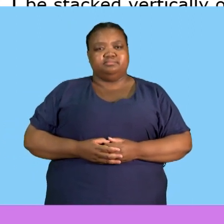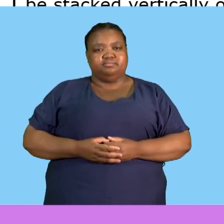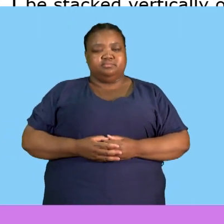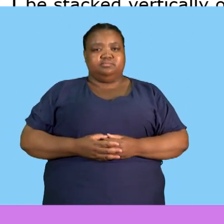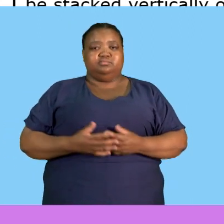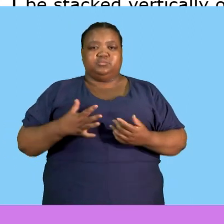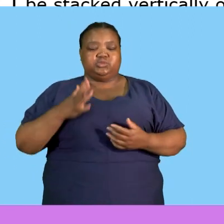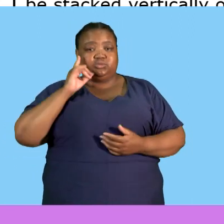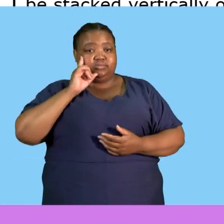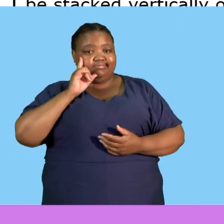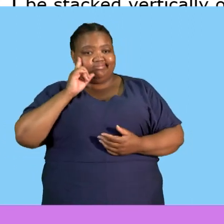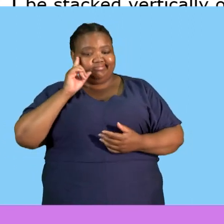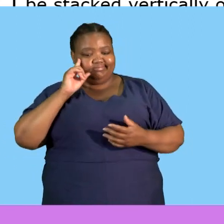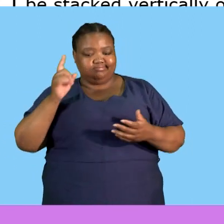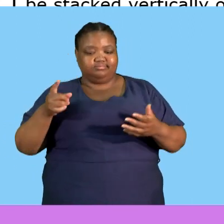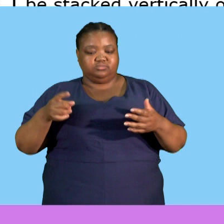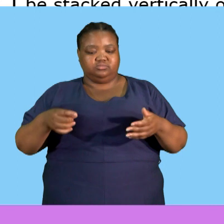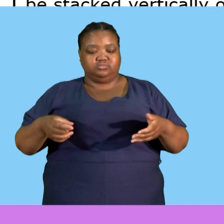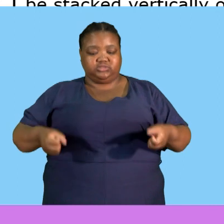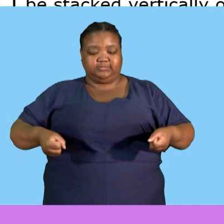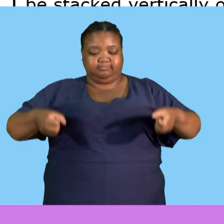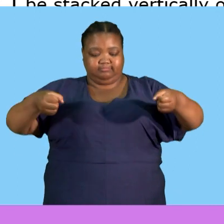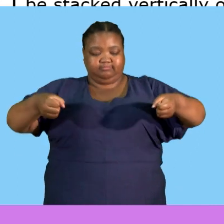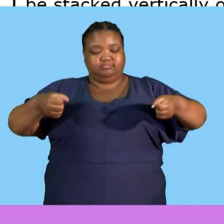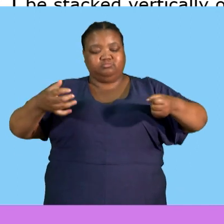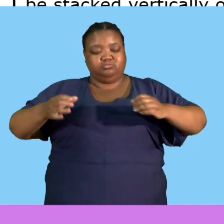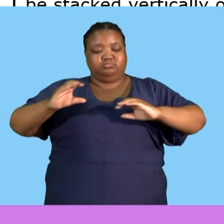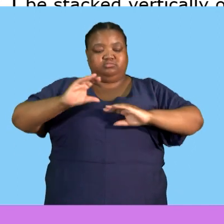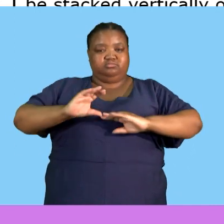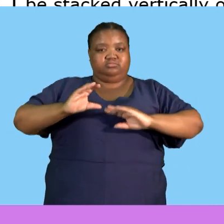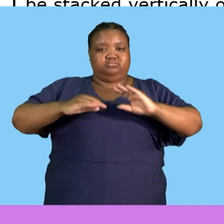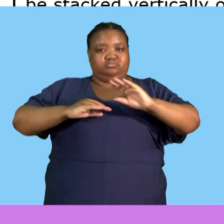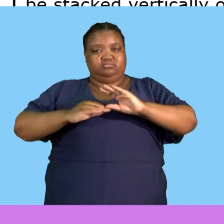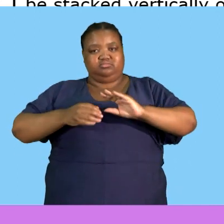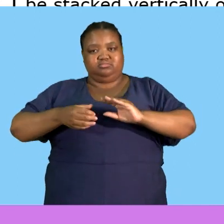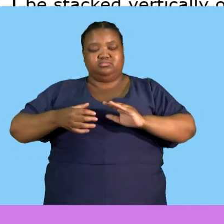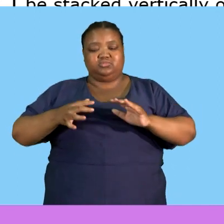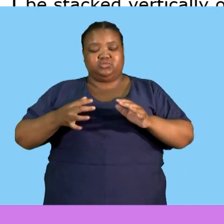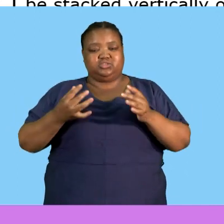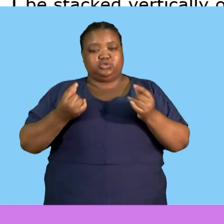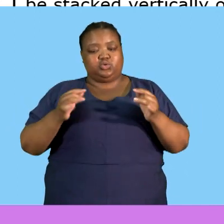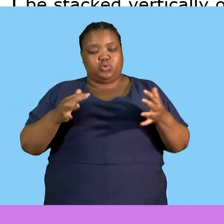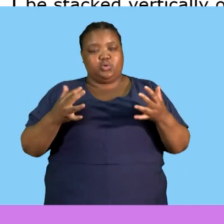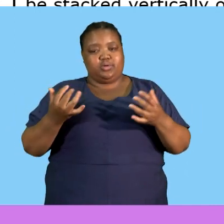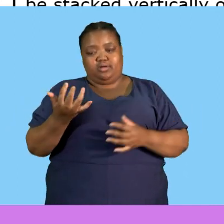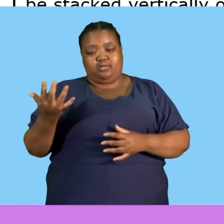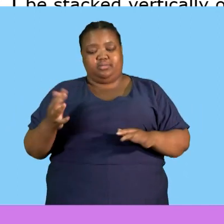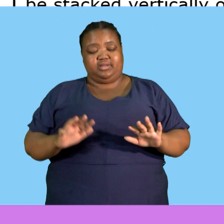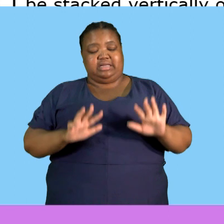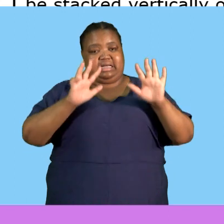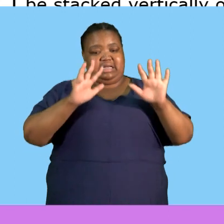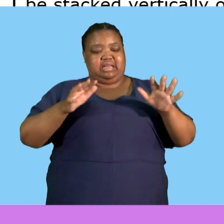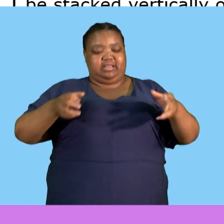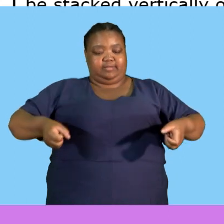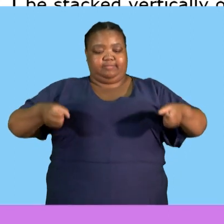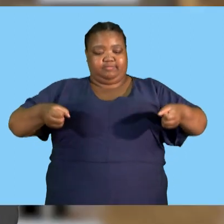then obviously, how many can be stacked if you look at it like that. Are we clear? So it's always important to understand the question. And then we must know it must